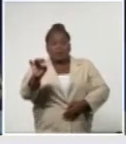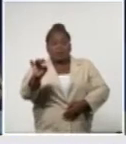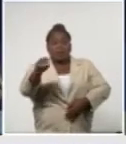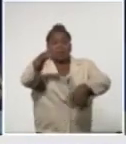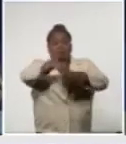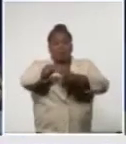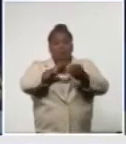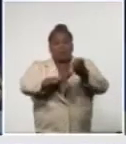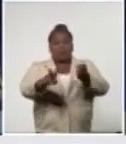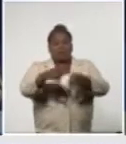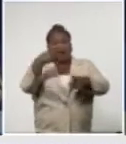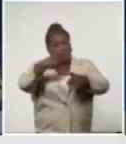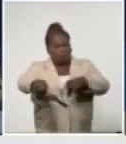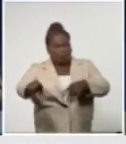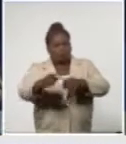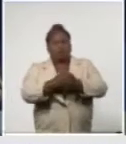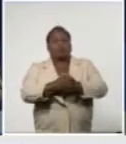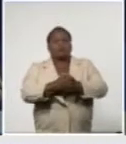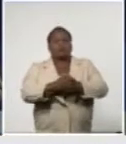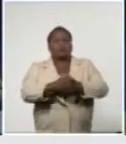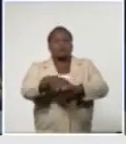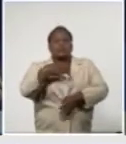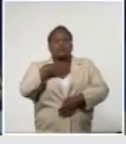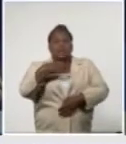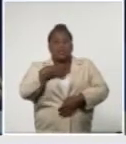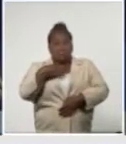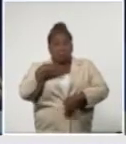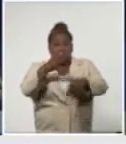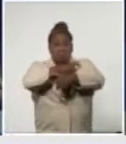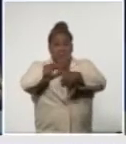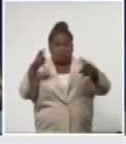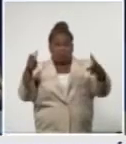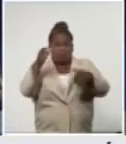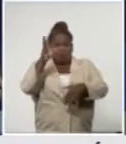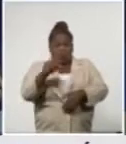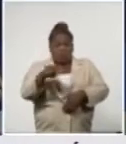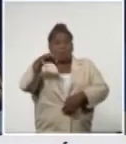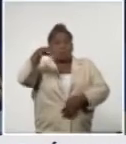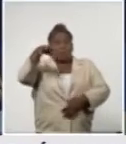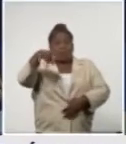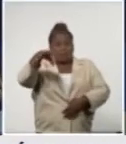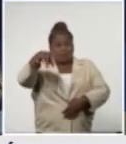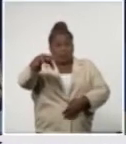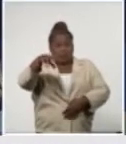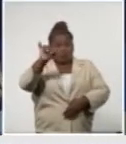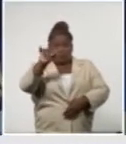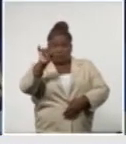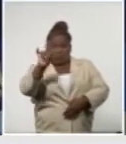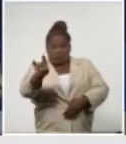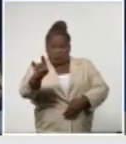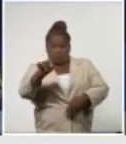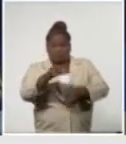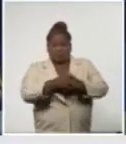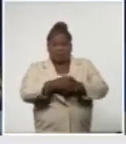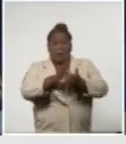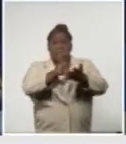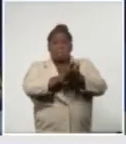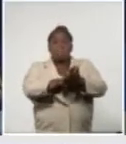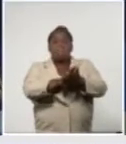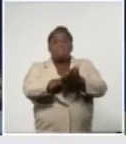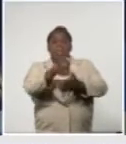the 2,184 samples that were processed yesterday, 627 were from other